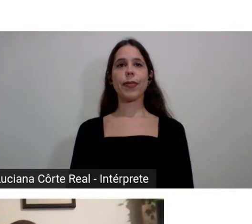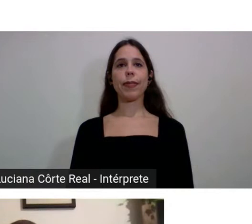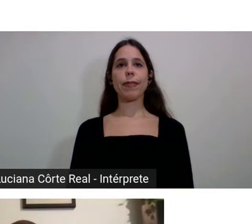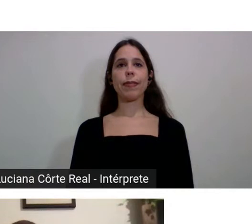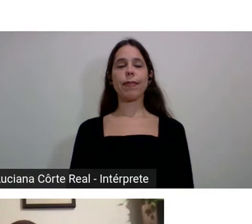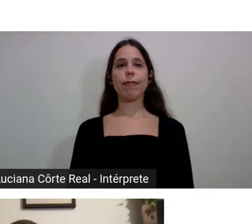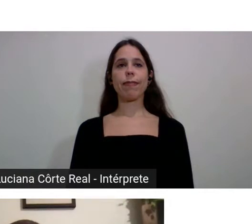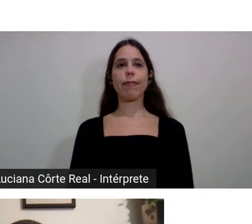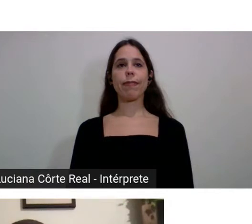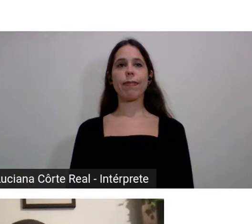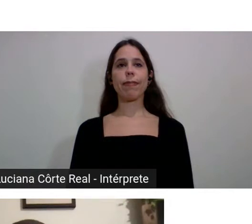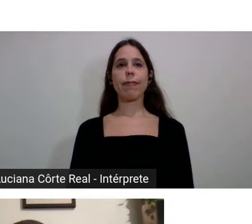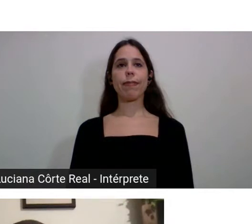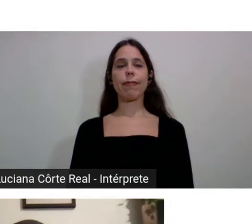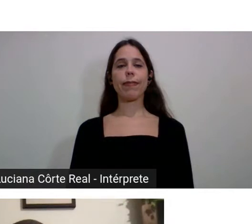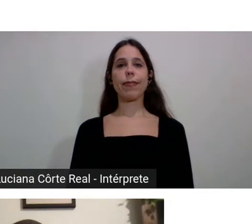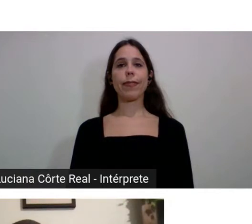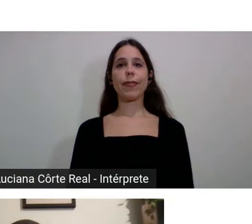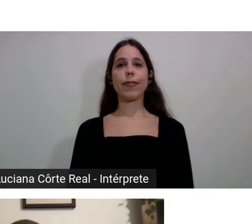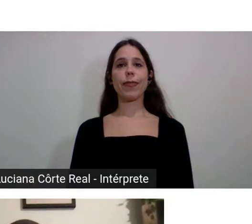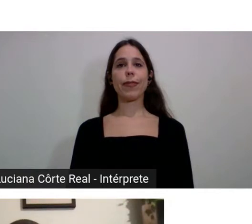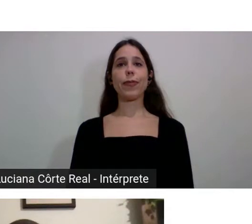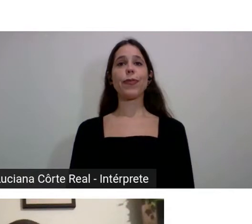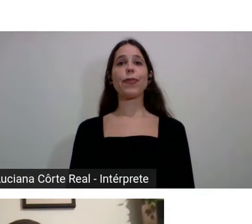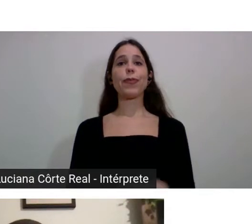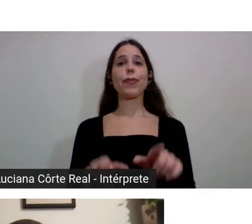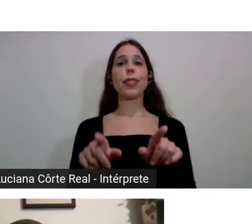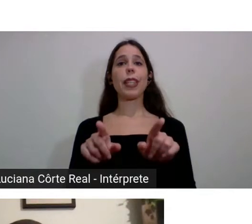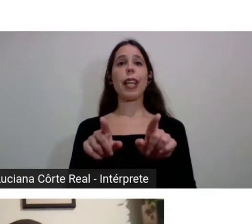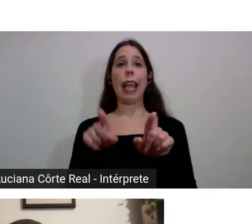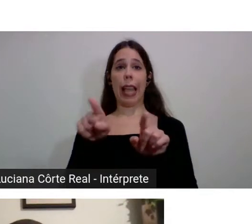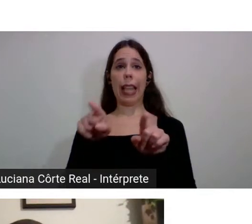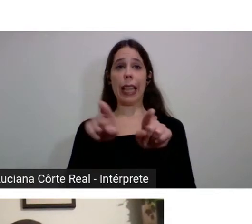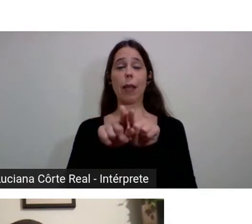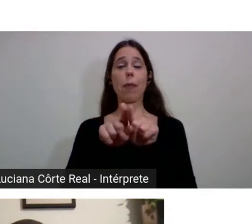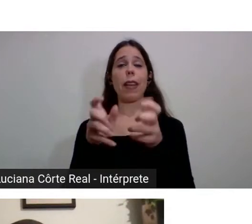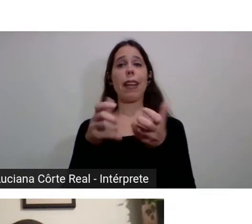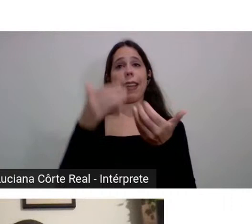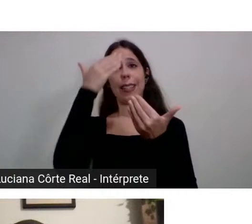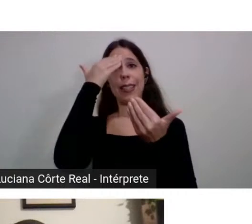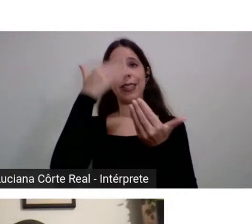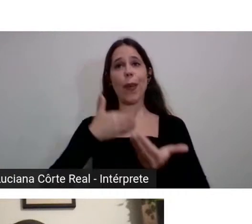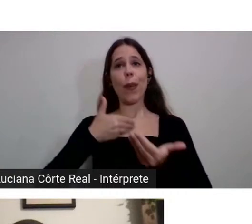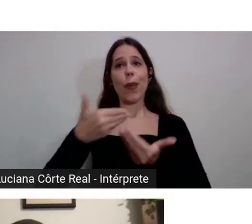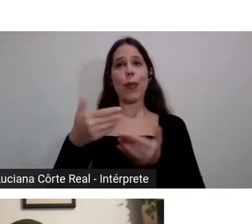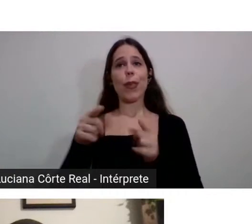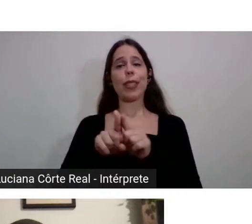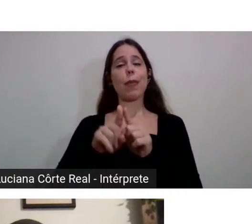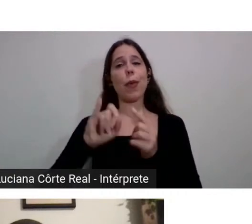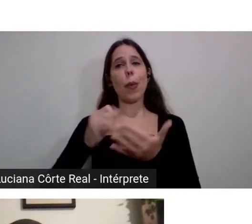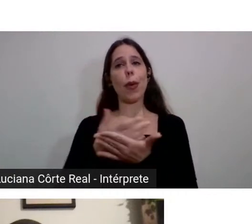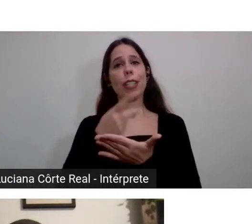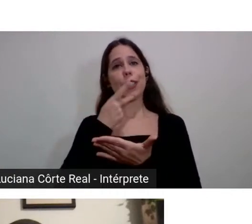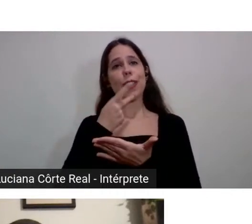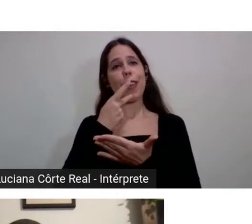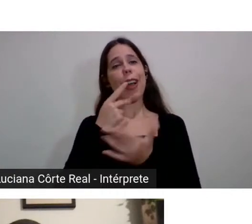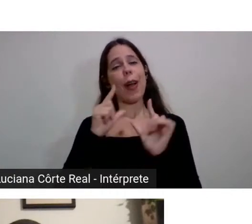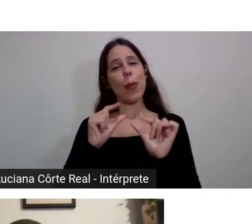much. Ele gostaria de agradecer pelo convite, pela oportunidade de poder falar um pouquinho e pela oportunidade de poder